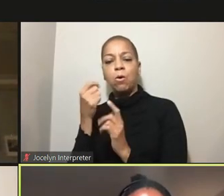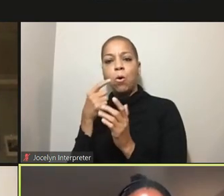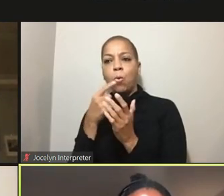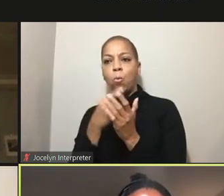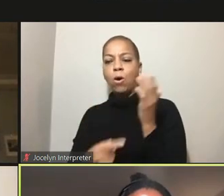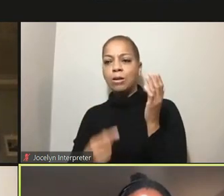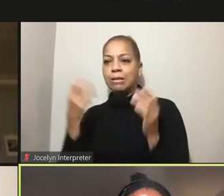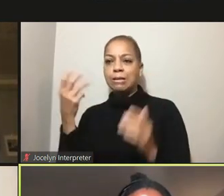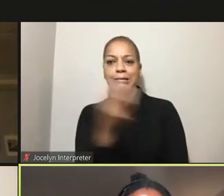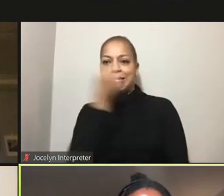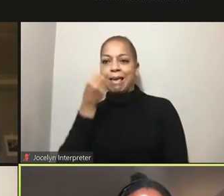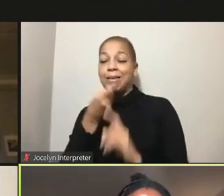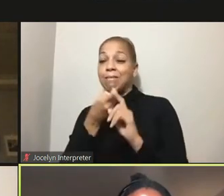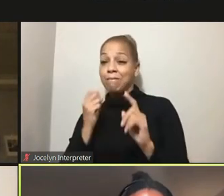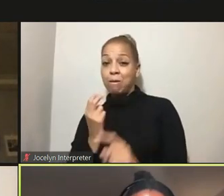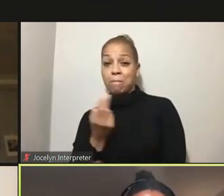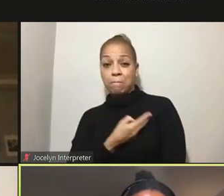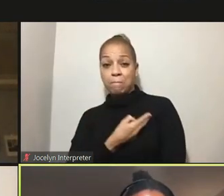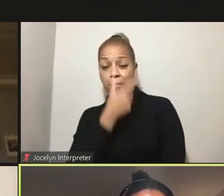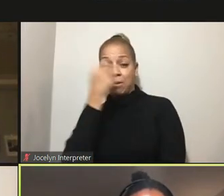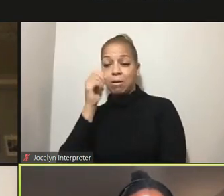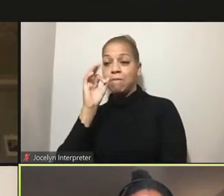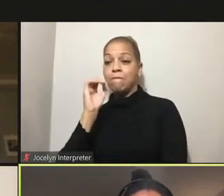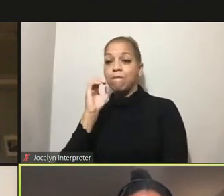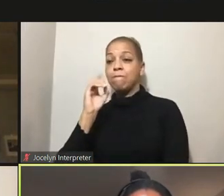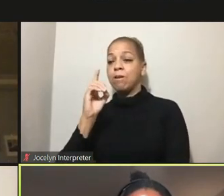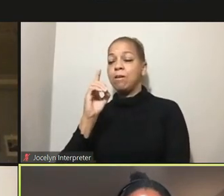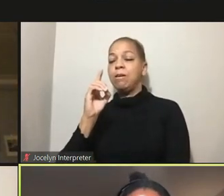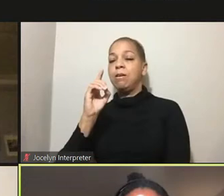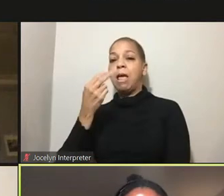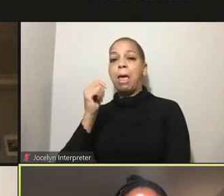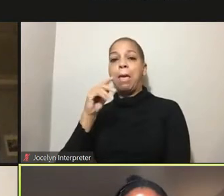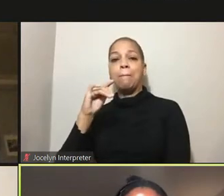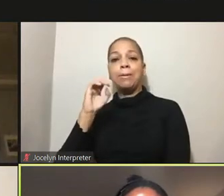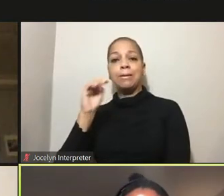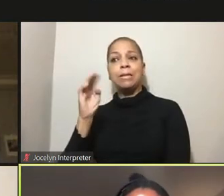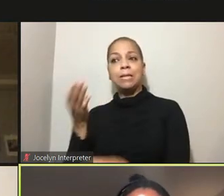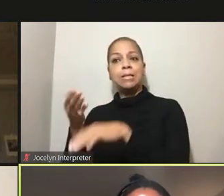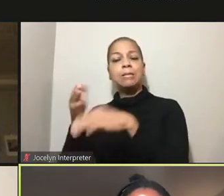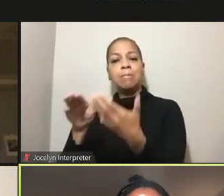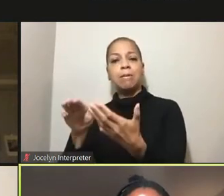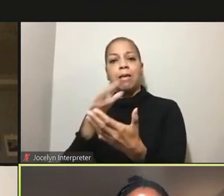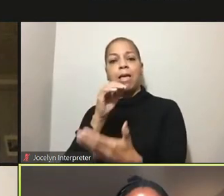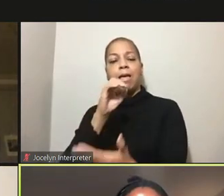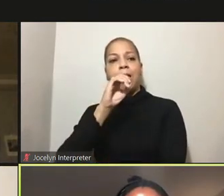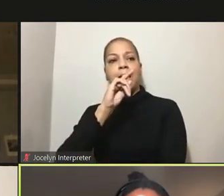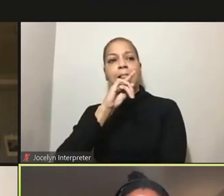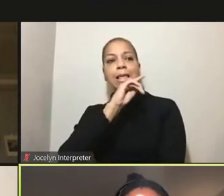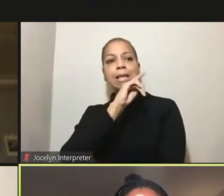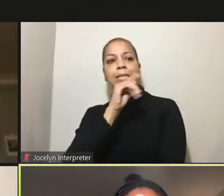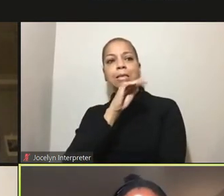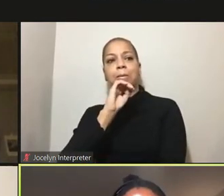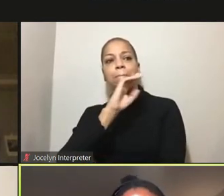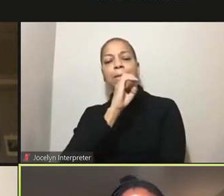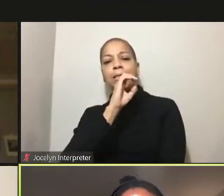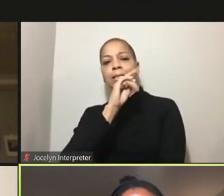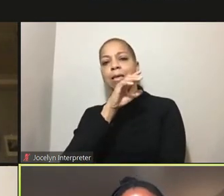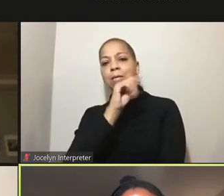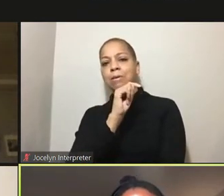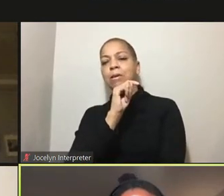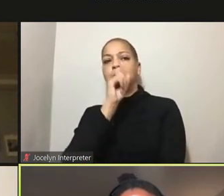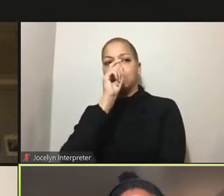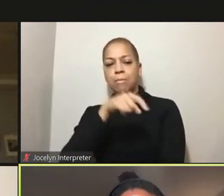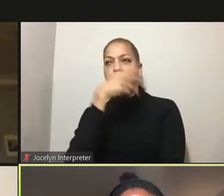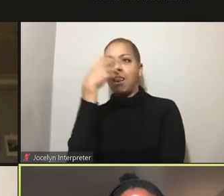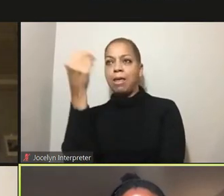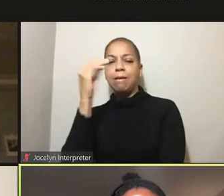because, you know, Fred Hampton's death and Elizabeth Catlett's having to leave this country because